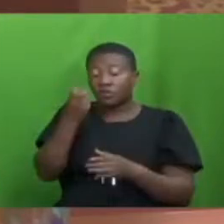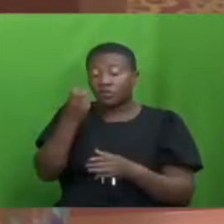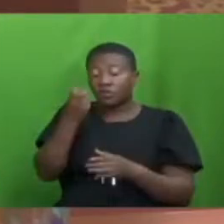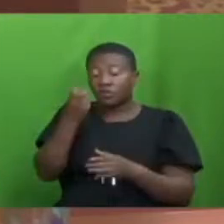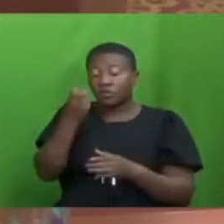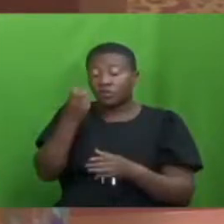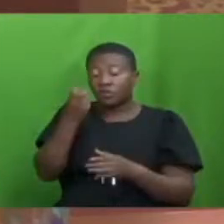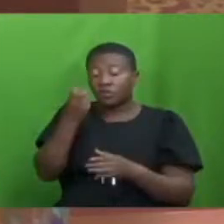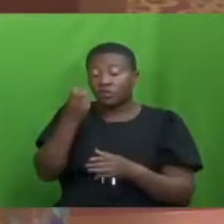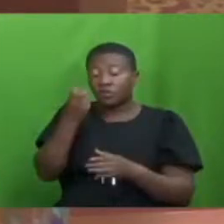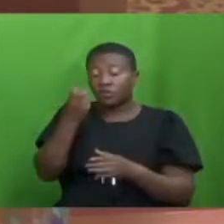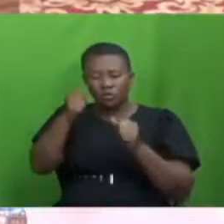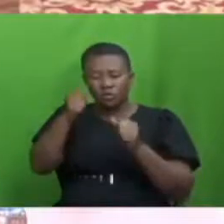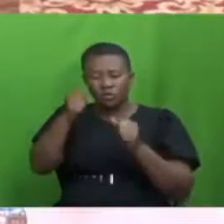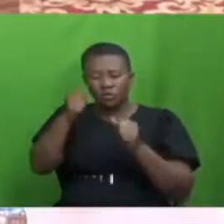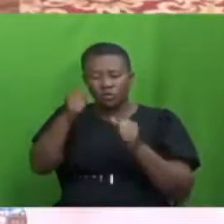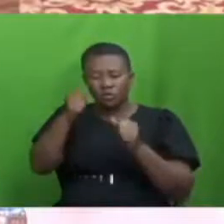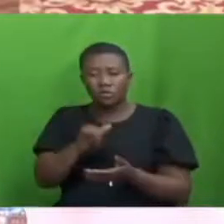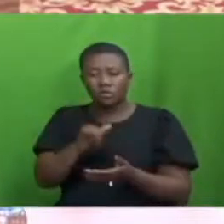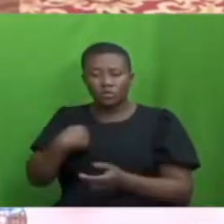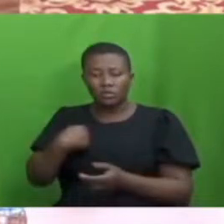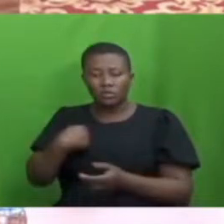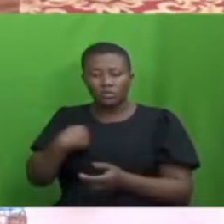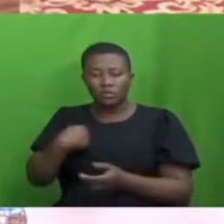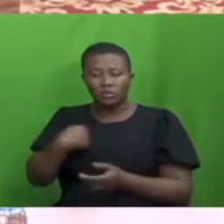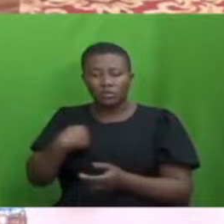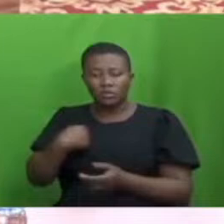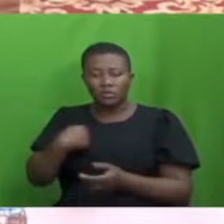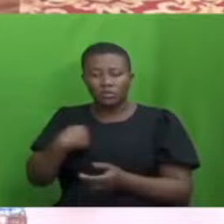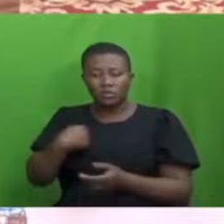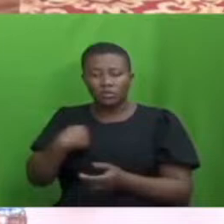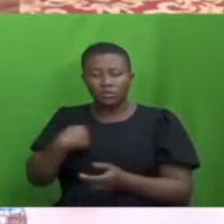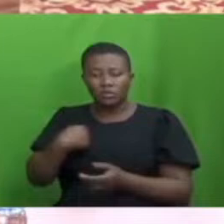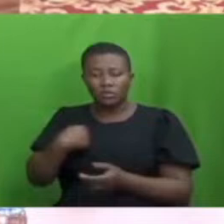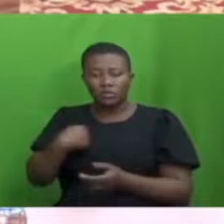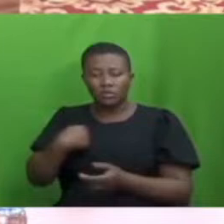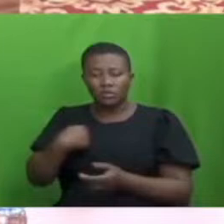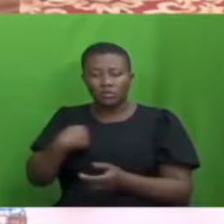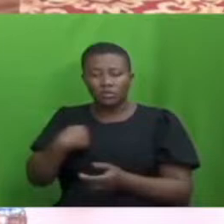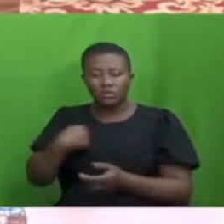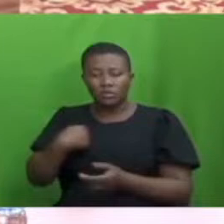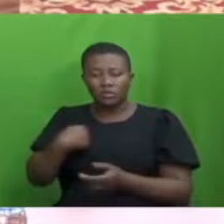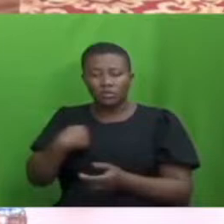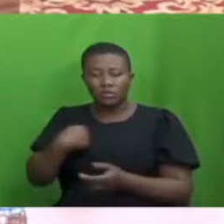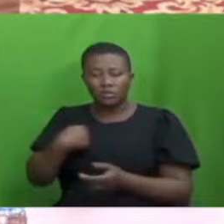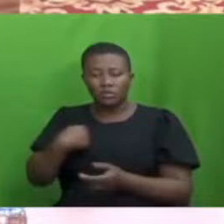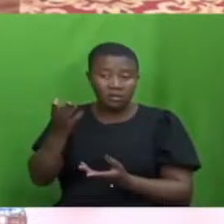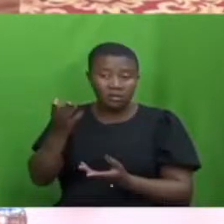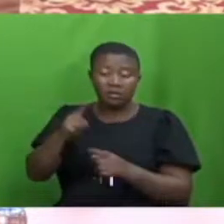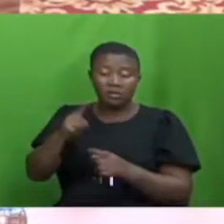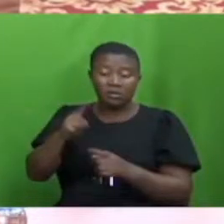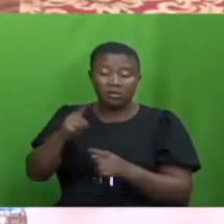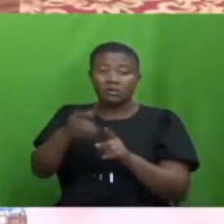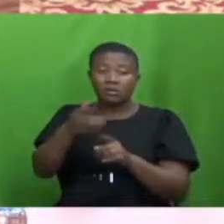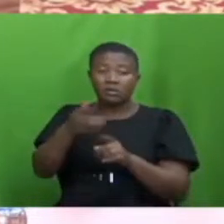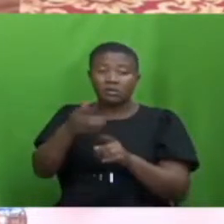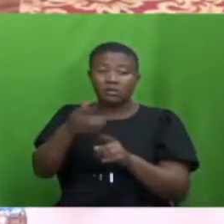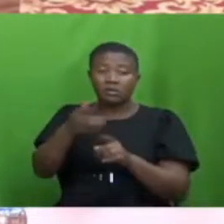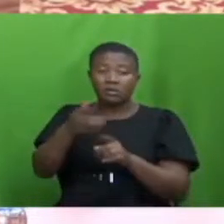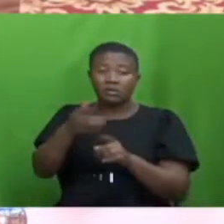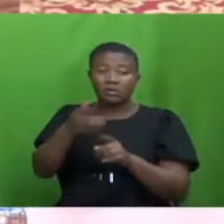to say we cannot find another period in our history where so many different headwinds hit our economy at the